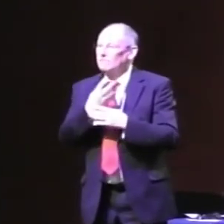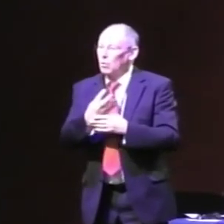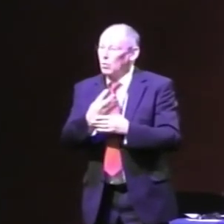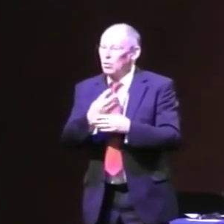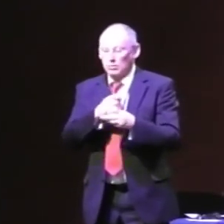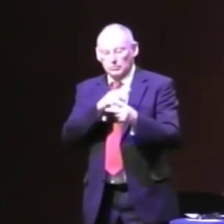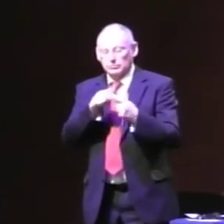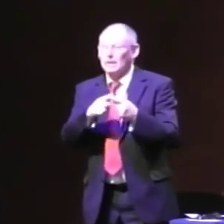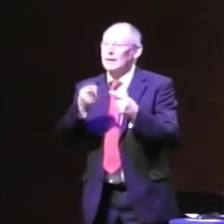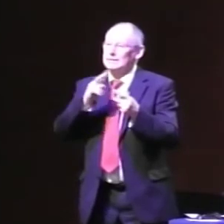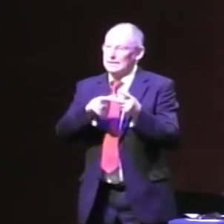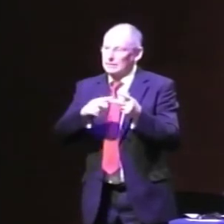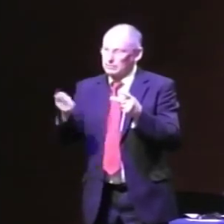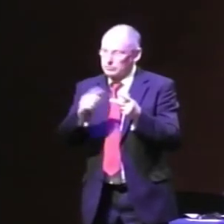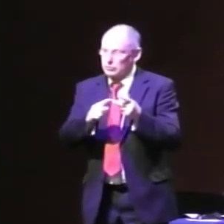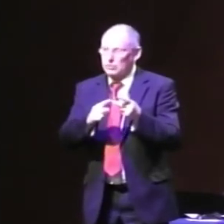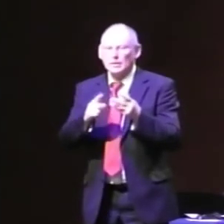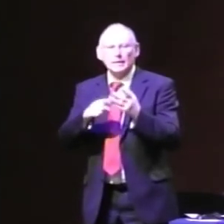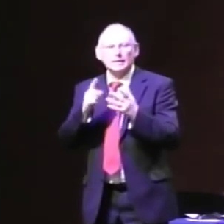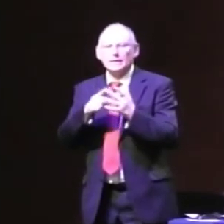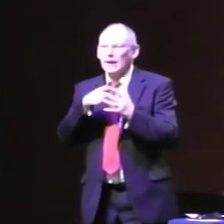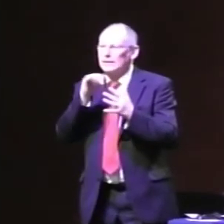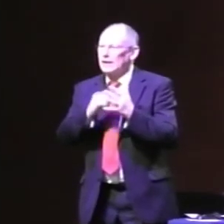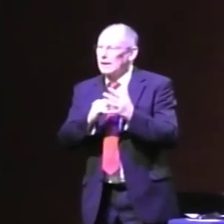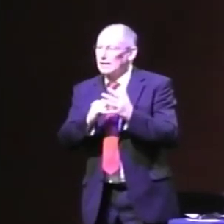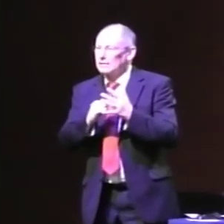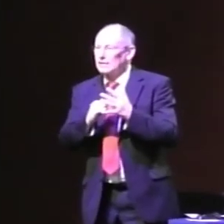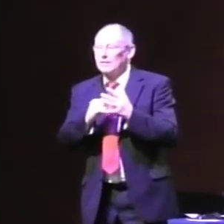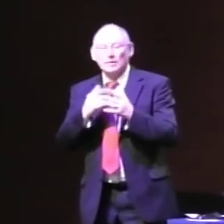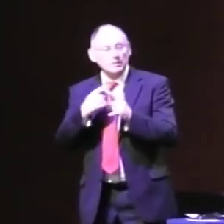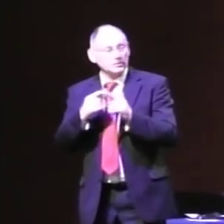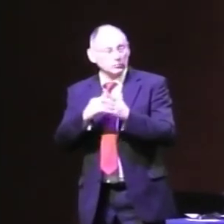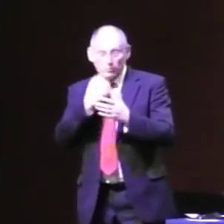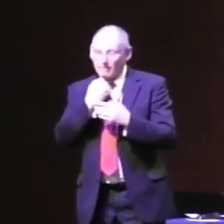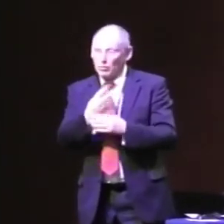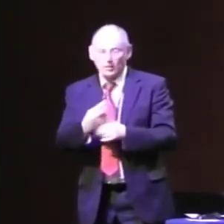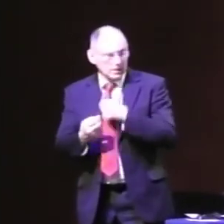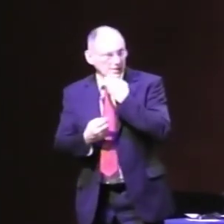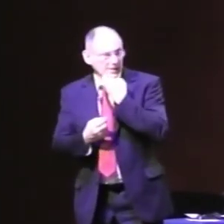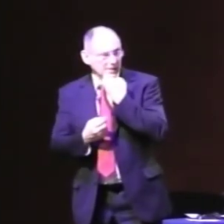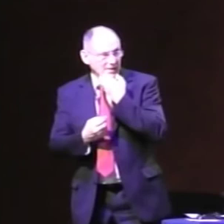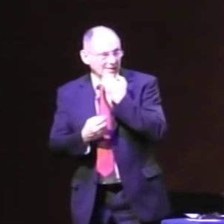for a seconder. Can we have EIS to move emergency motion 4?